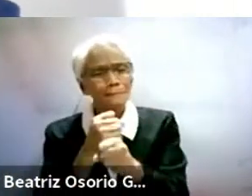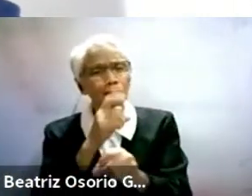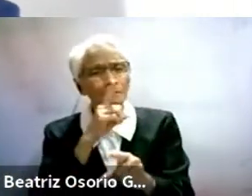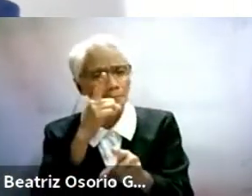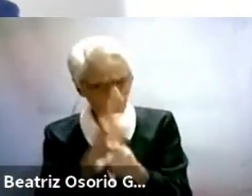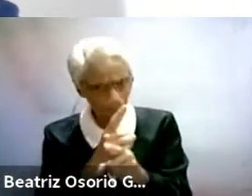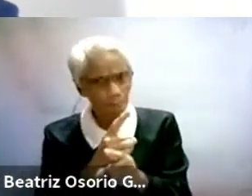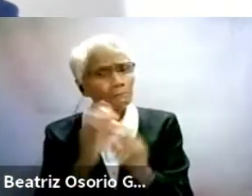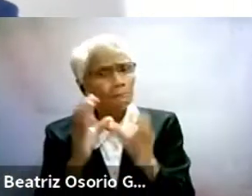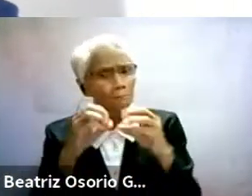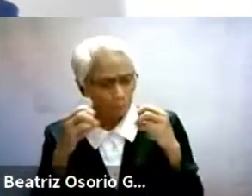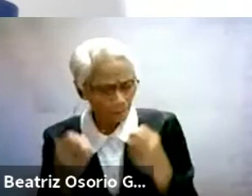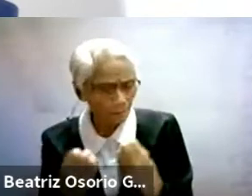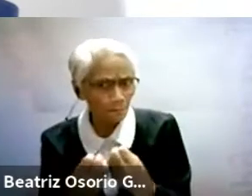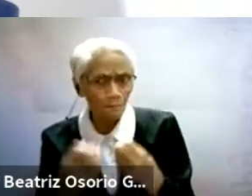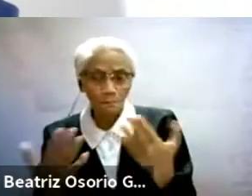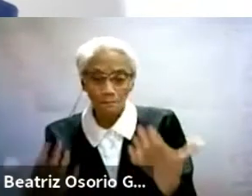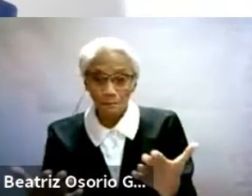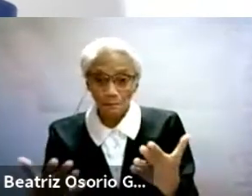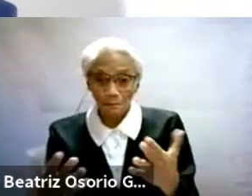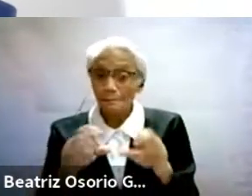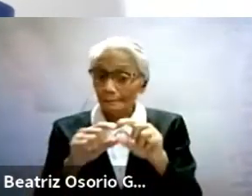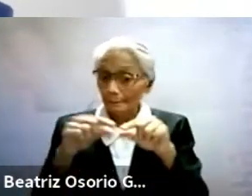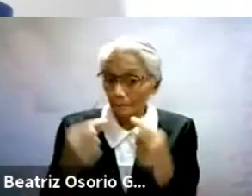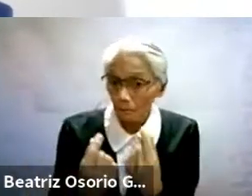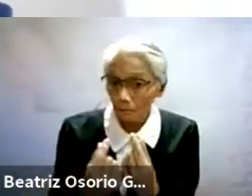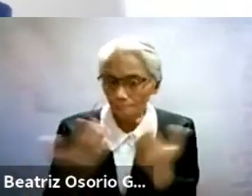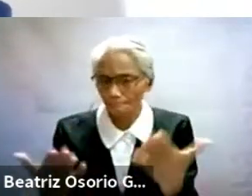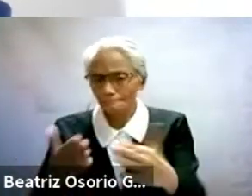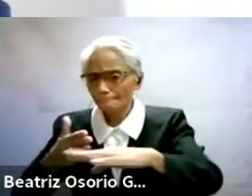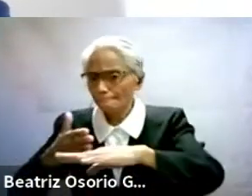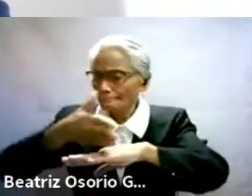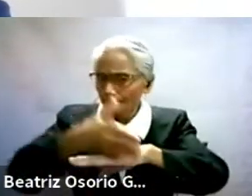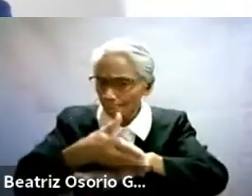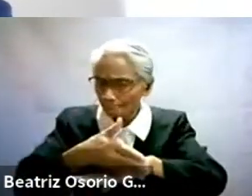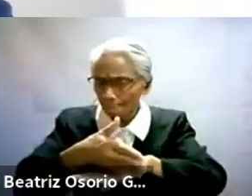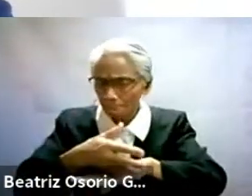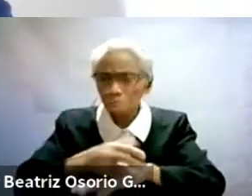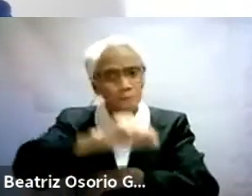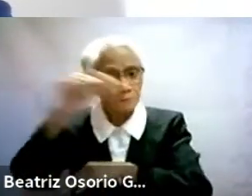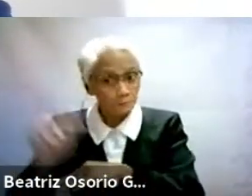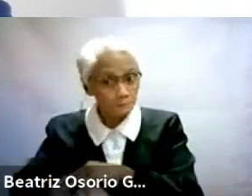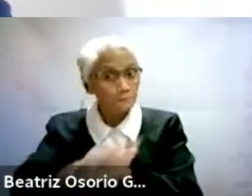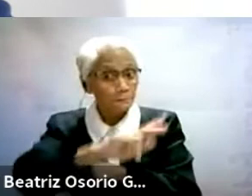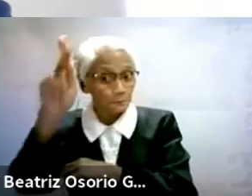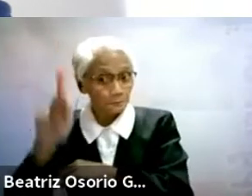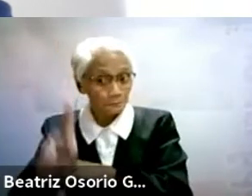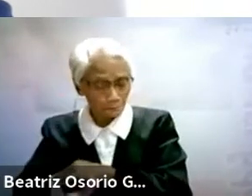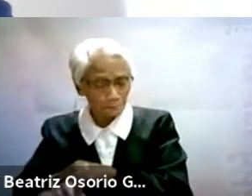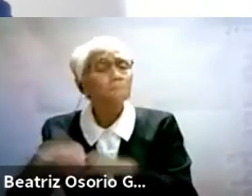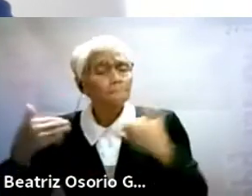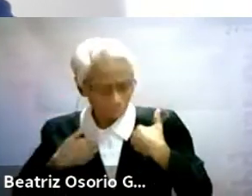organizations, government, and third sector across the Asia Pacific and beyond grasp the